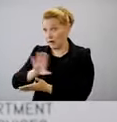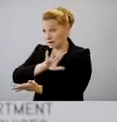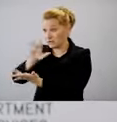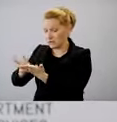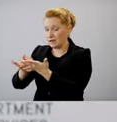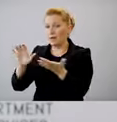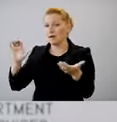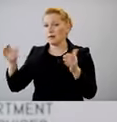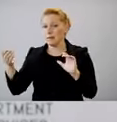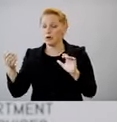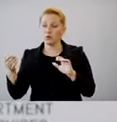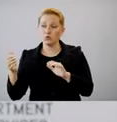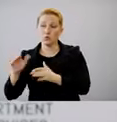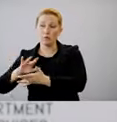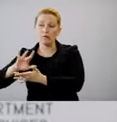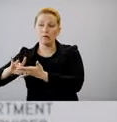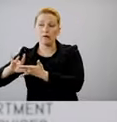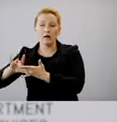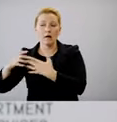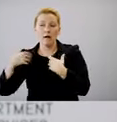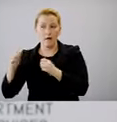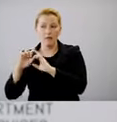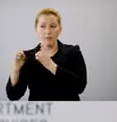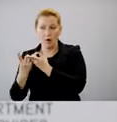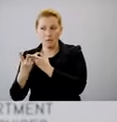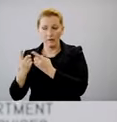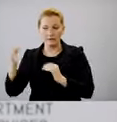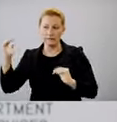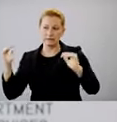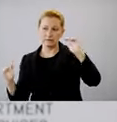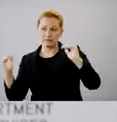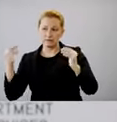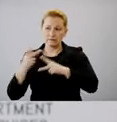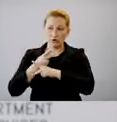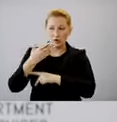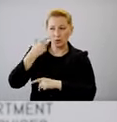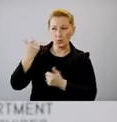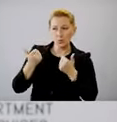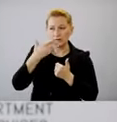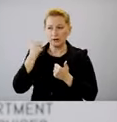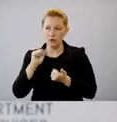departments to engage those communities as well. But it is something that we're definitely working on.